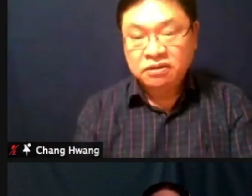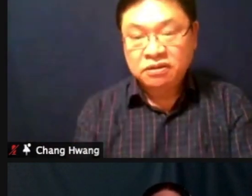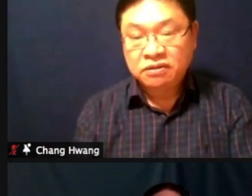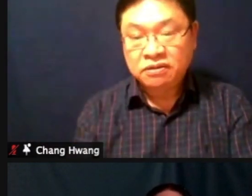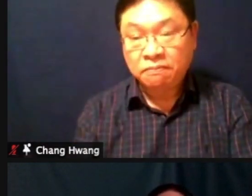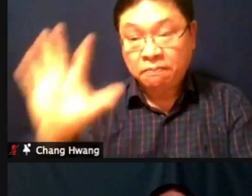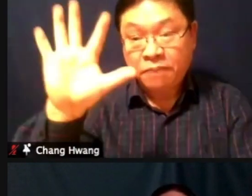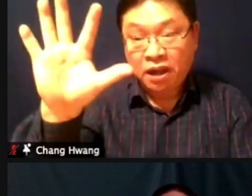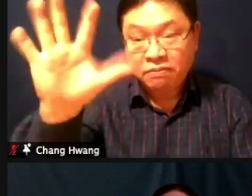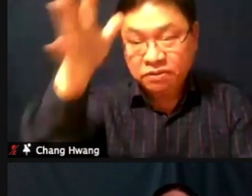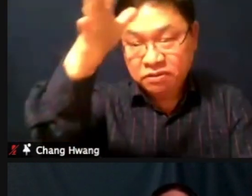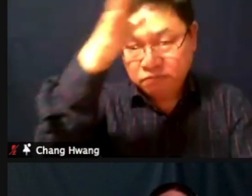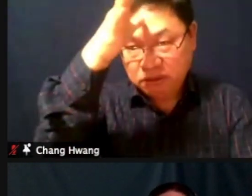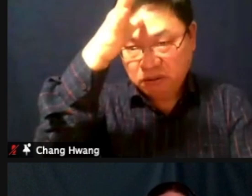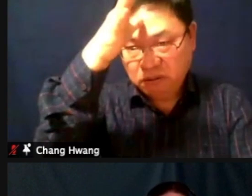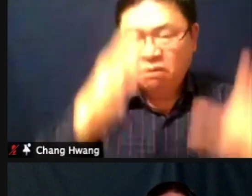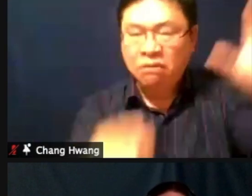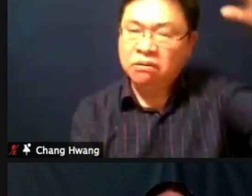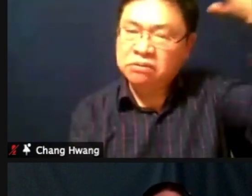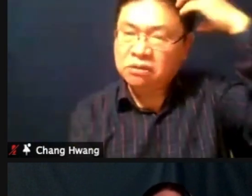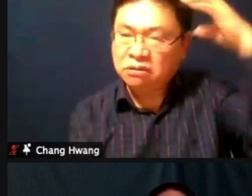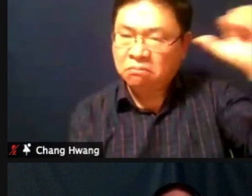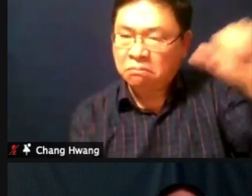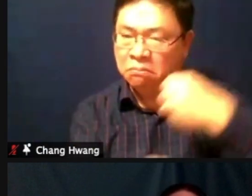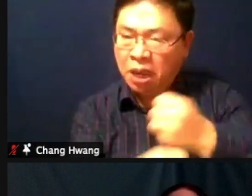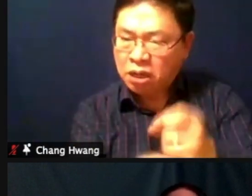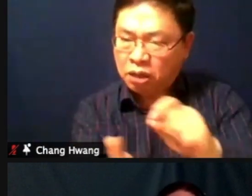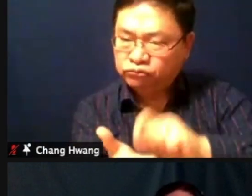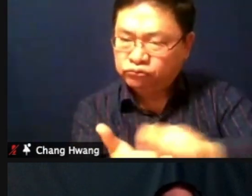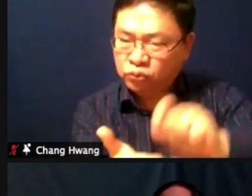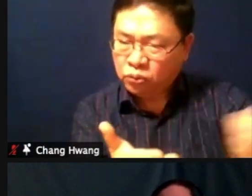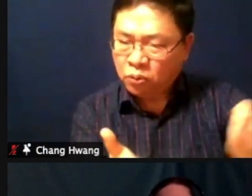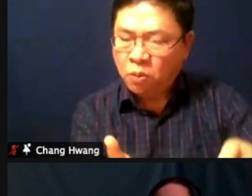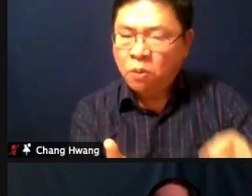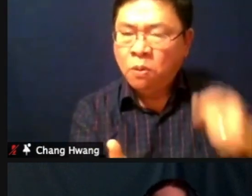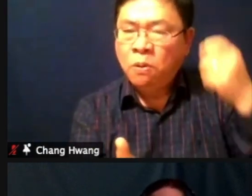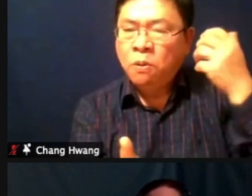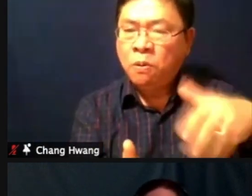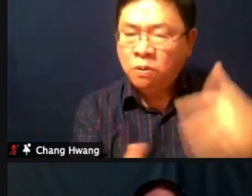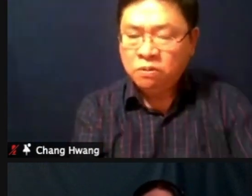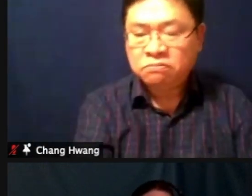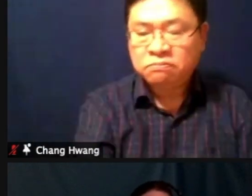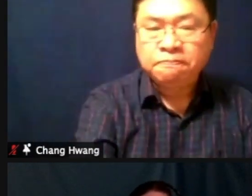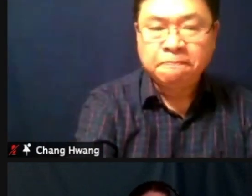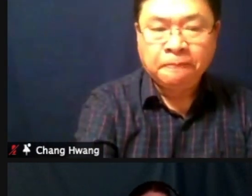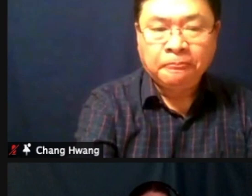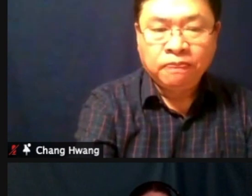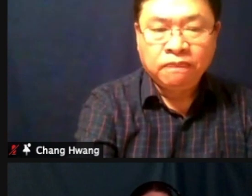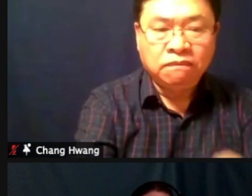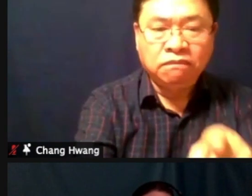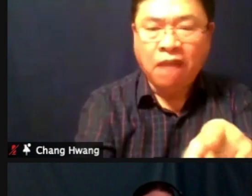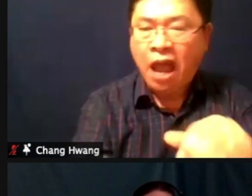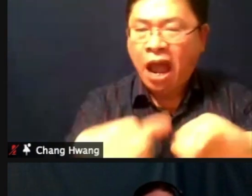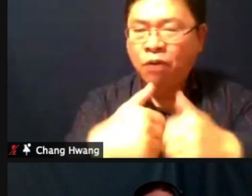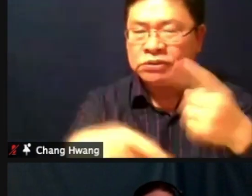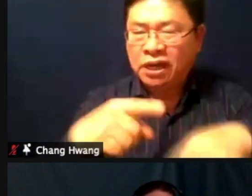So all of this sign creates the American Sign Language mother. And then you can also, the one on the right shows father. Same